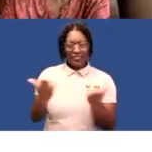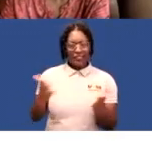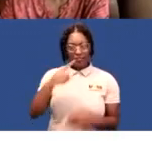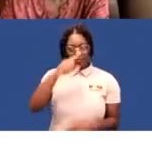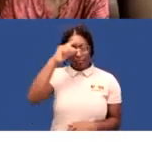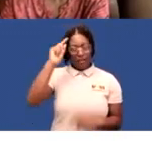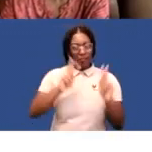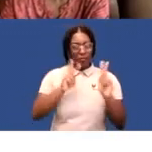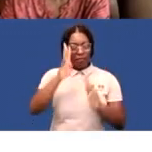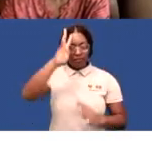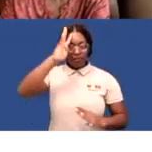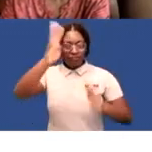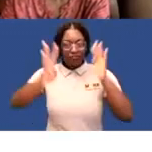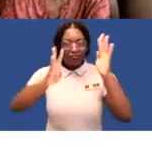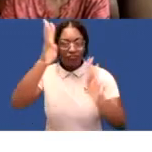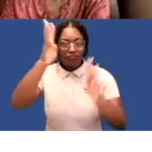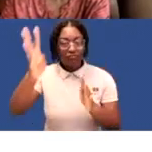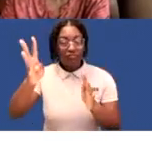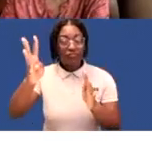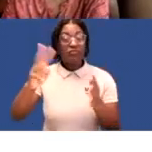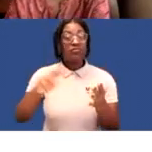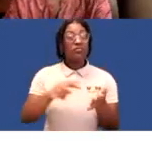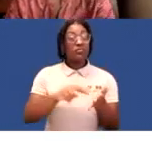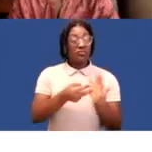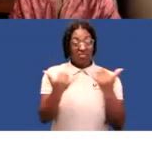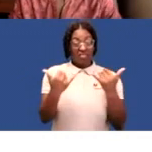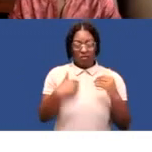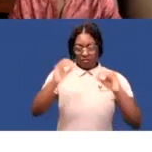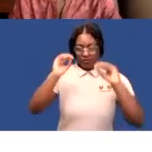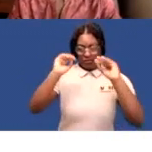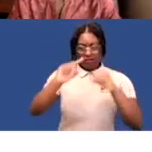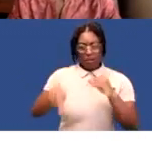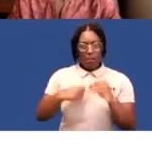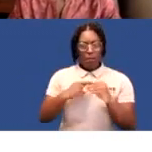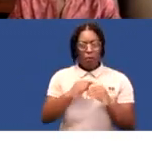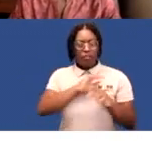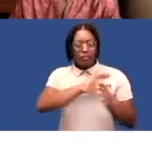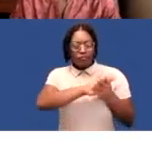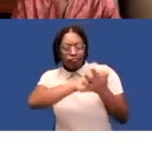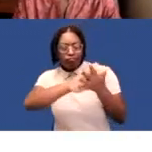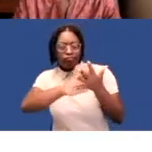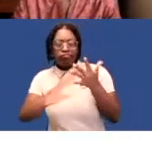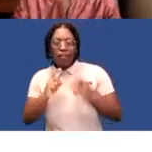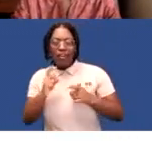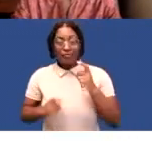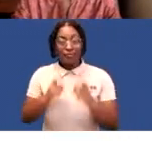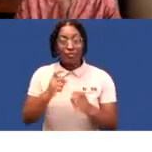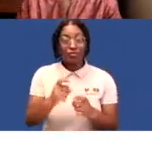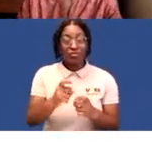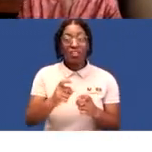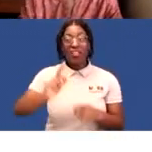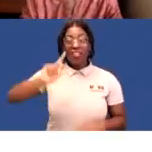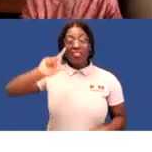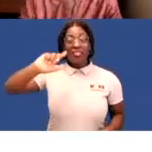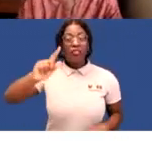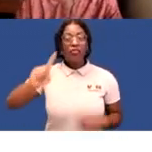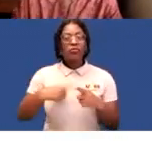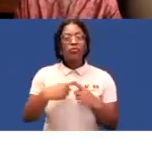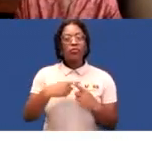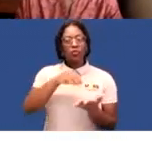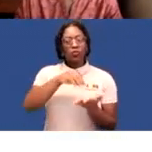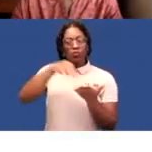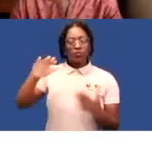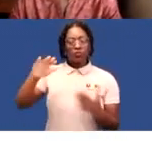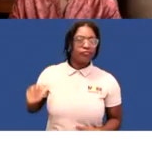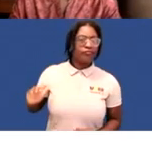of slavery, Jim Crow, and civil rights, somewhere in the back of their mind, I hope they will remember the beauty of